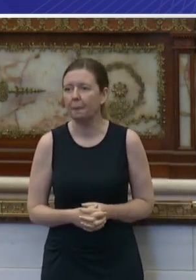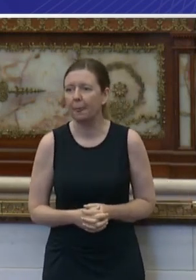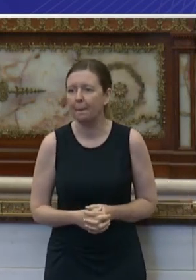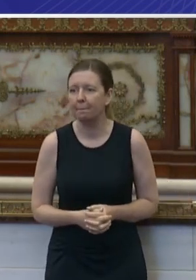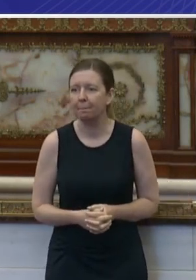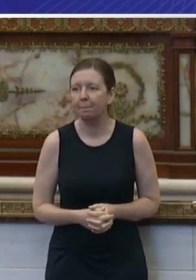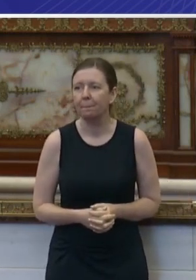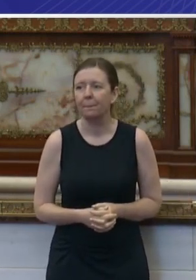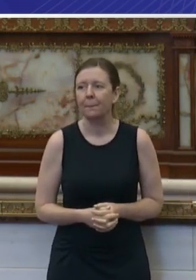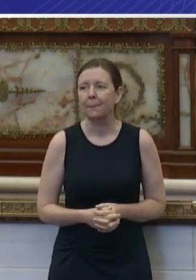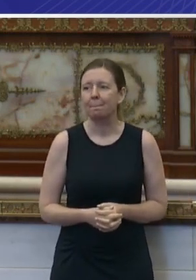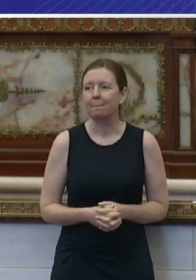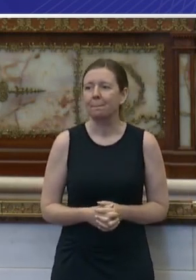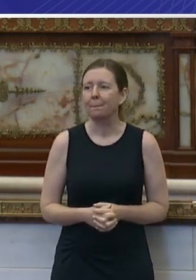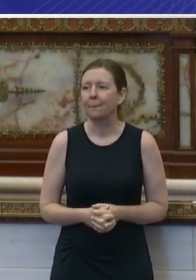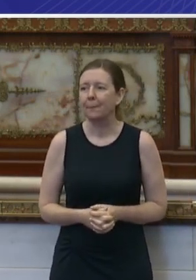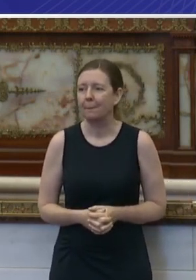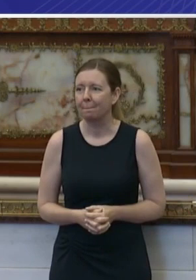Councilman?